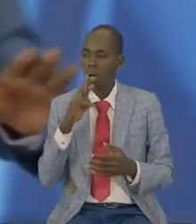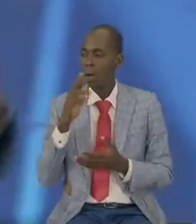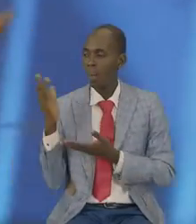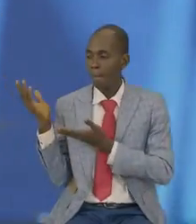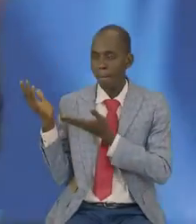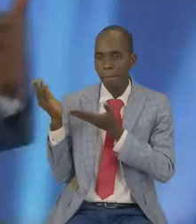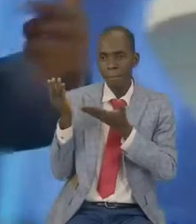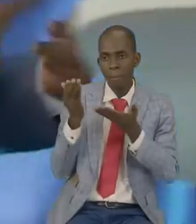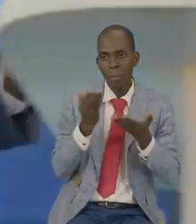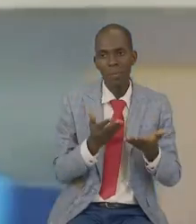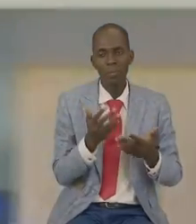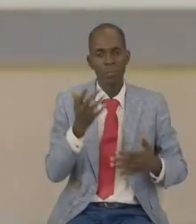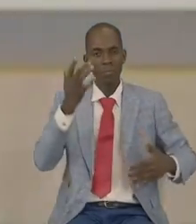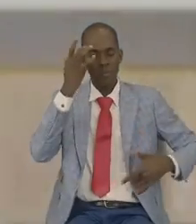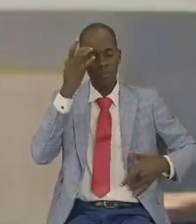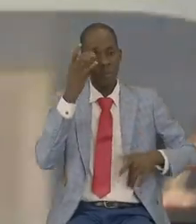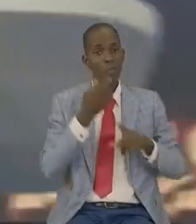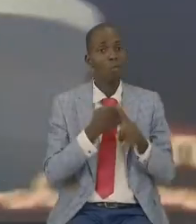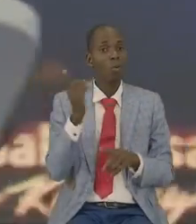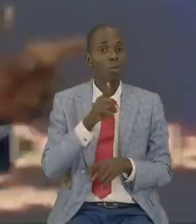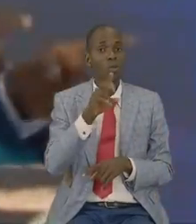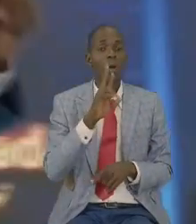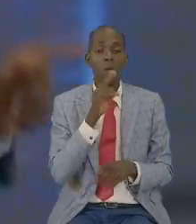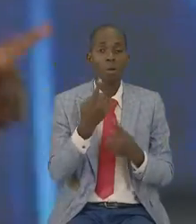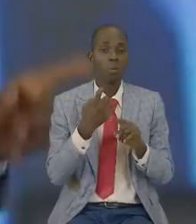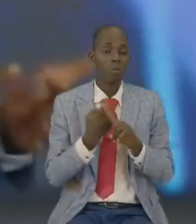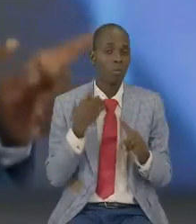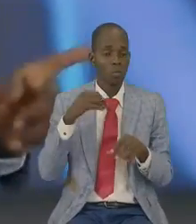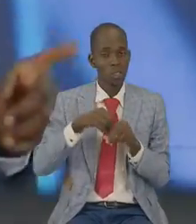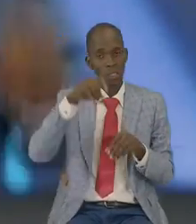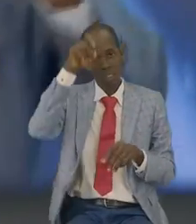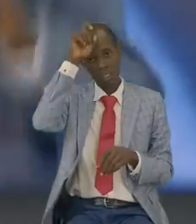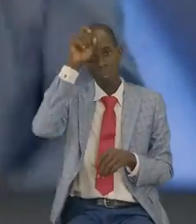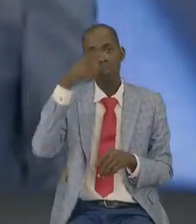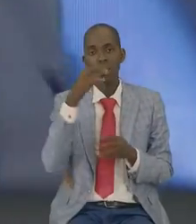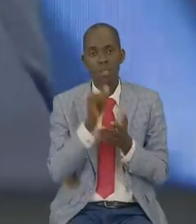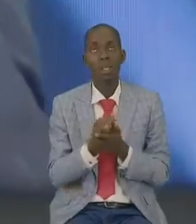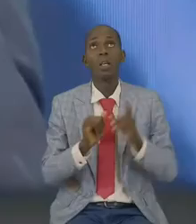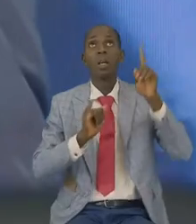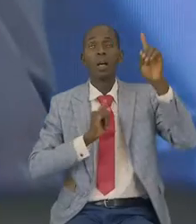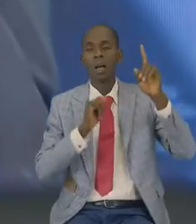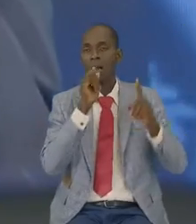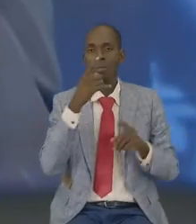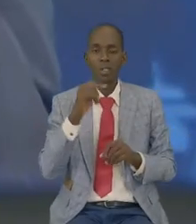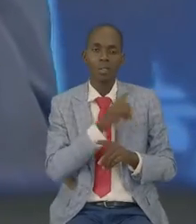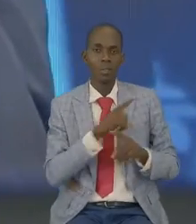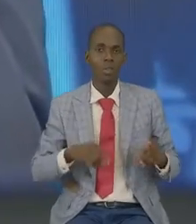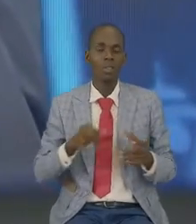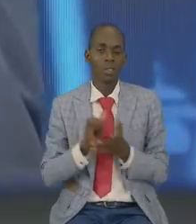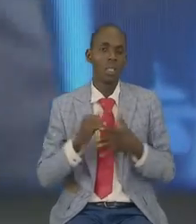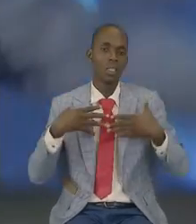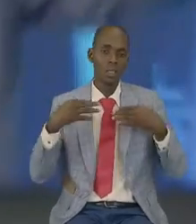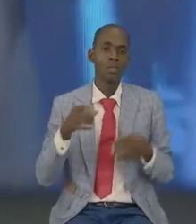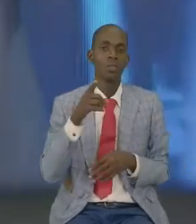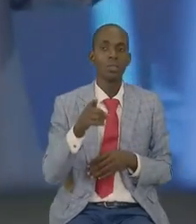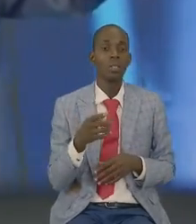coming from, I am the Lord that healeth you. And so there's healing on the one